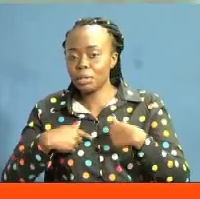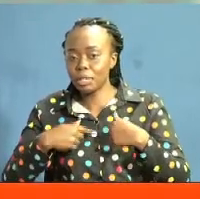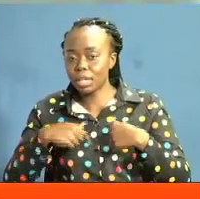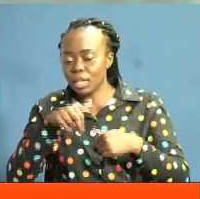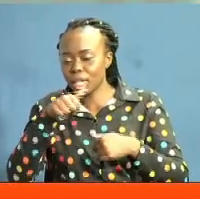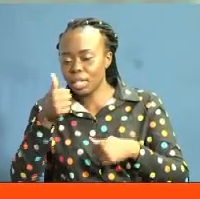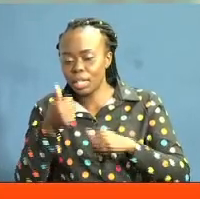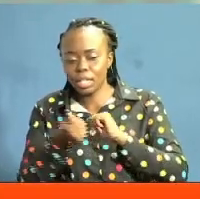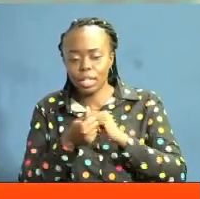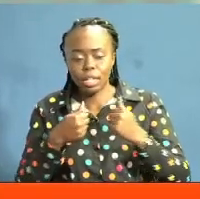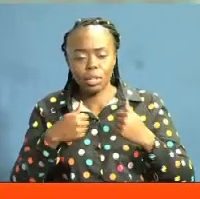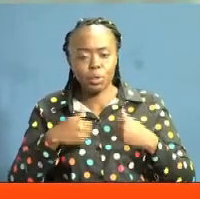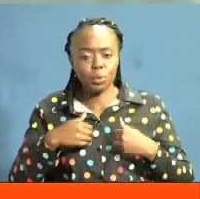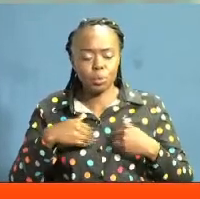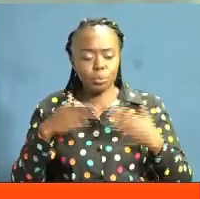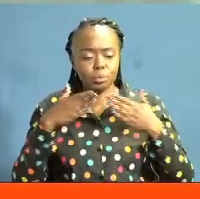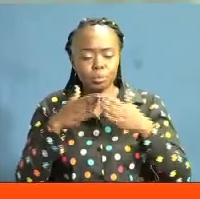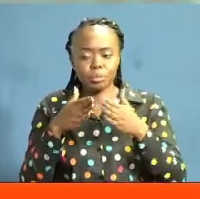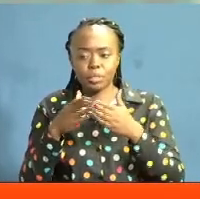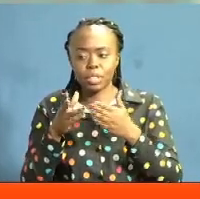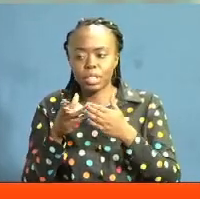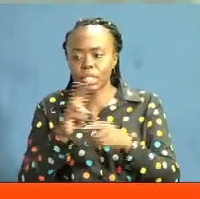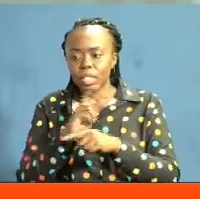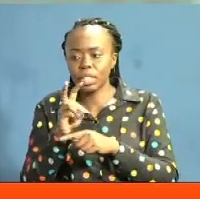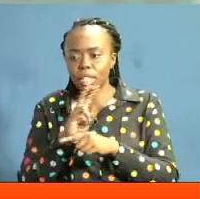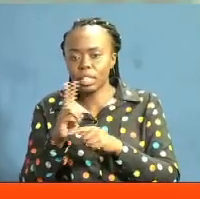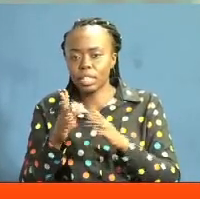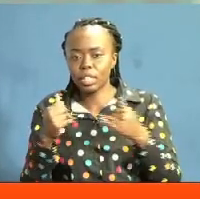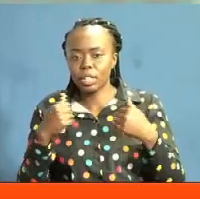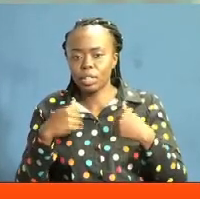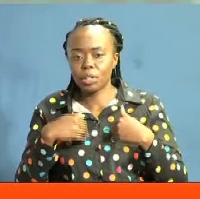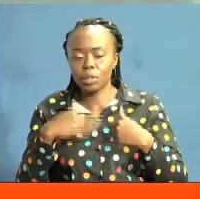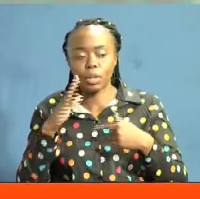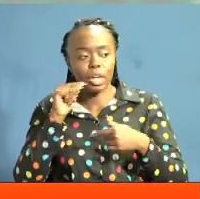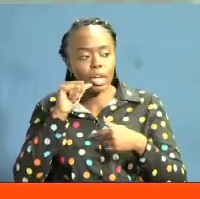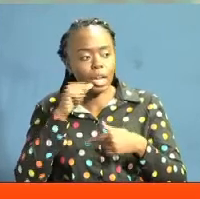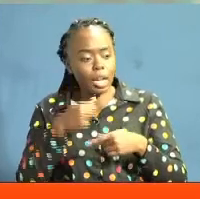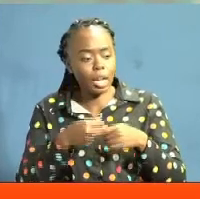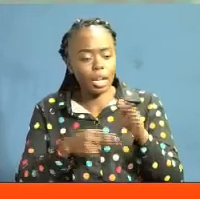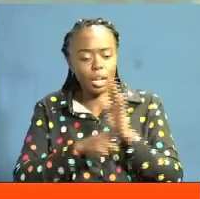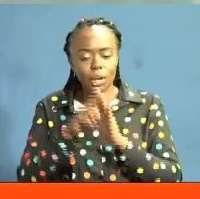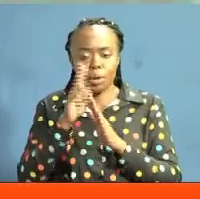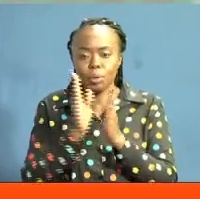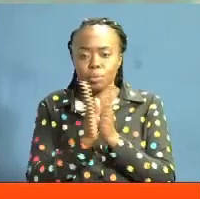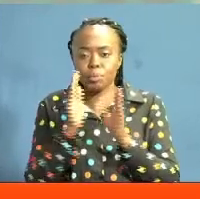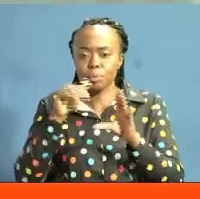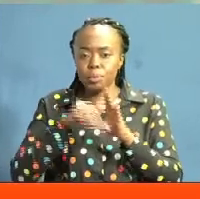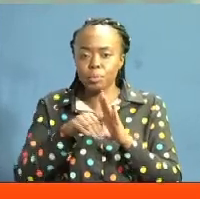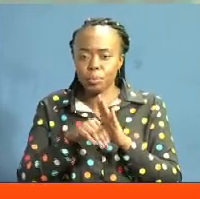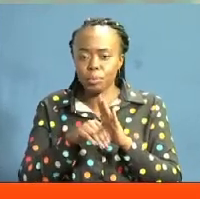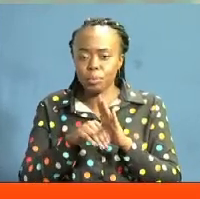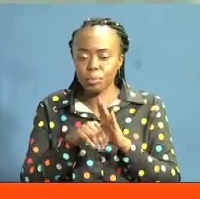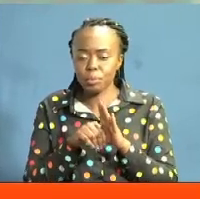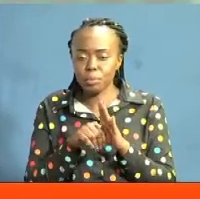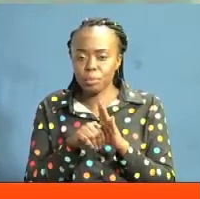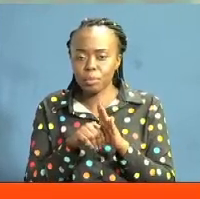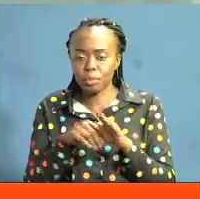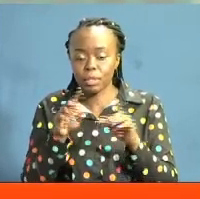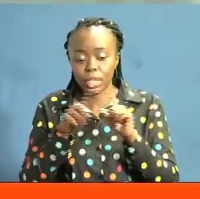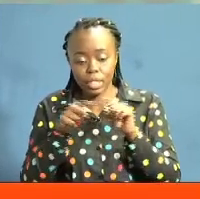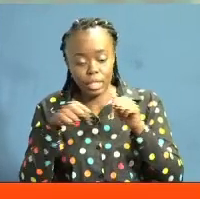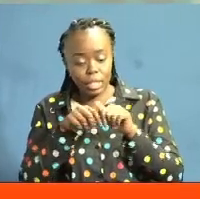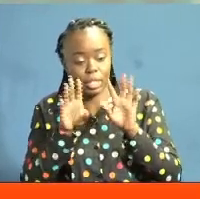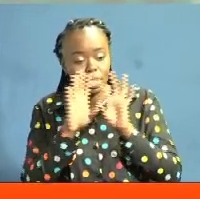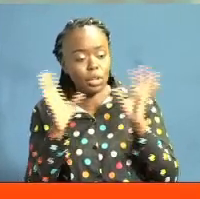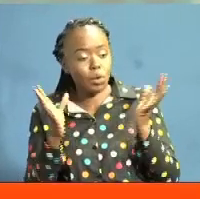into the prostitution, they are mm-hmm. seeing their counterparts having fine dresses and high heels and stilettos in this world, and